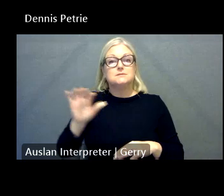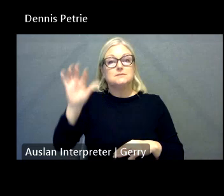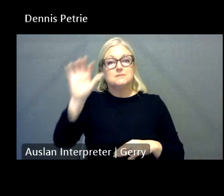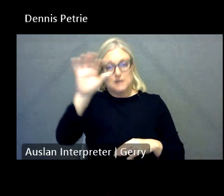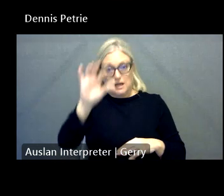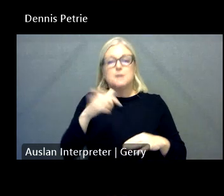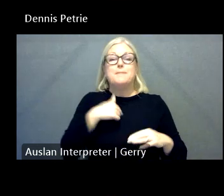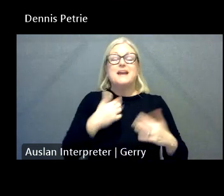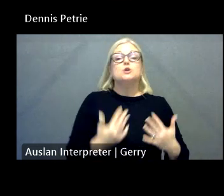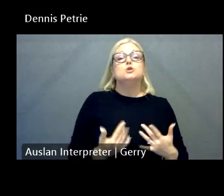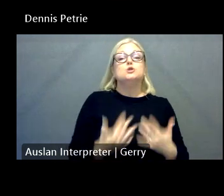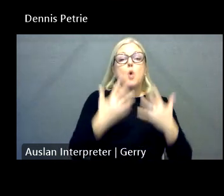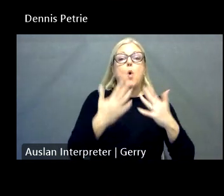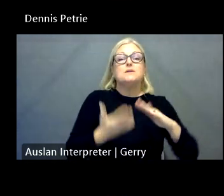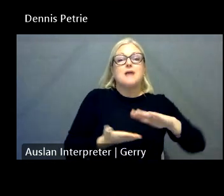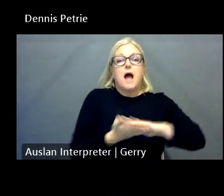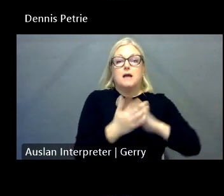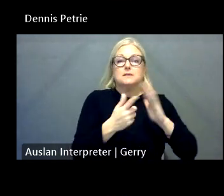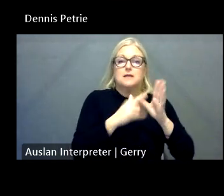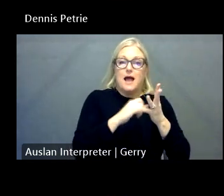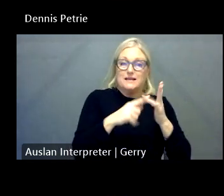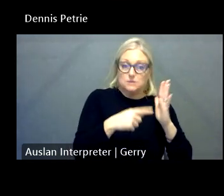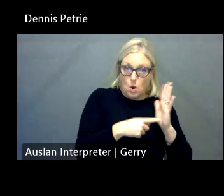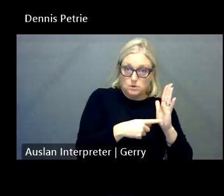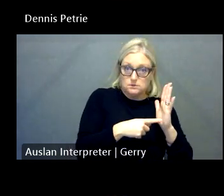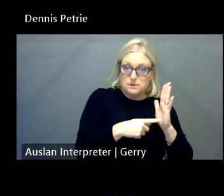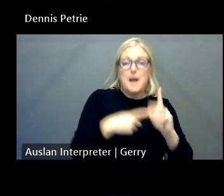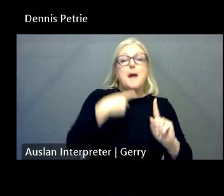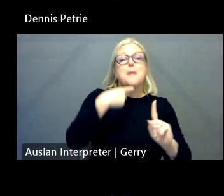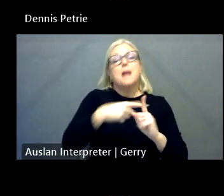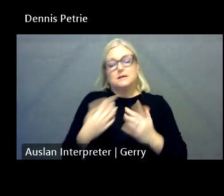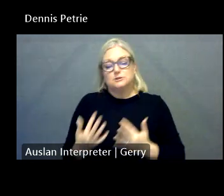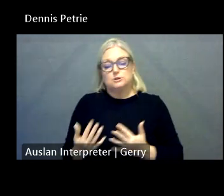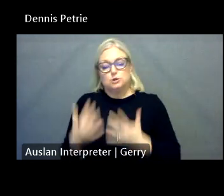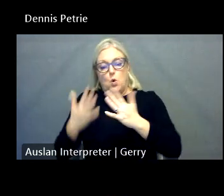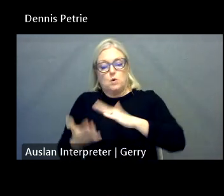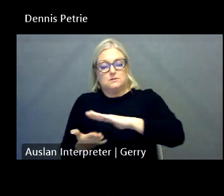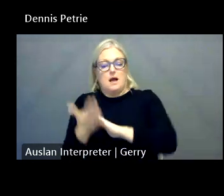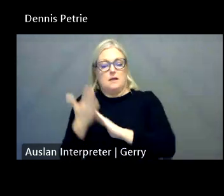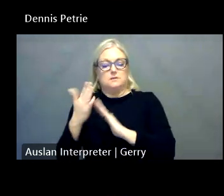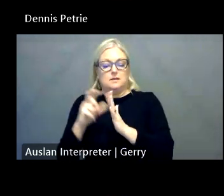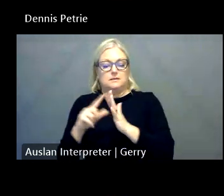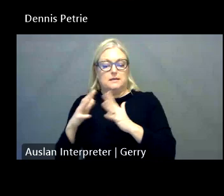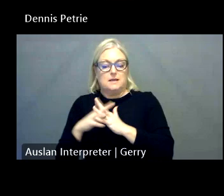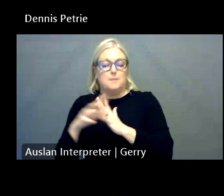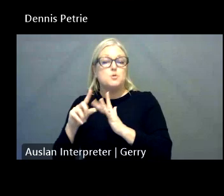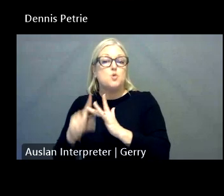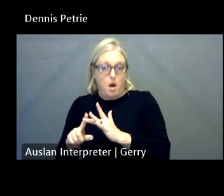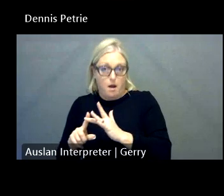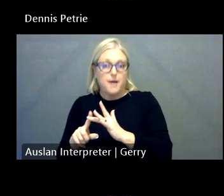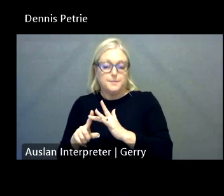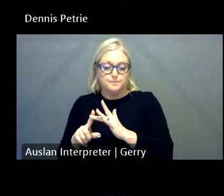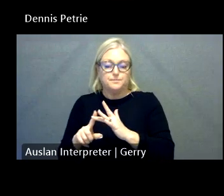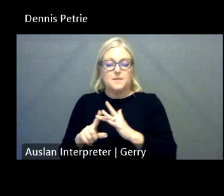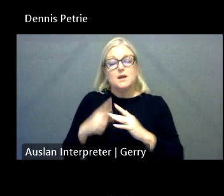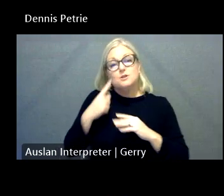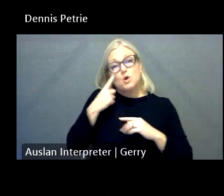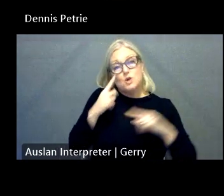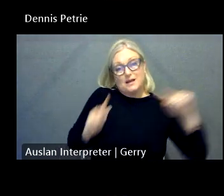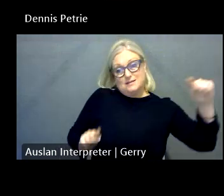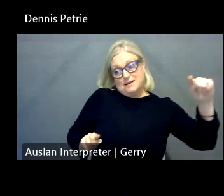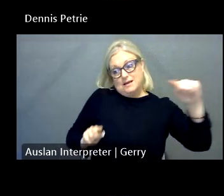for DWI for that same person. And so if you can see the different dots on the graph, you can see that